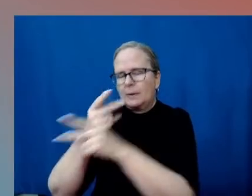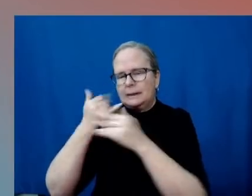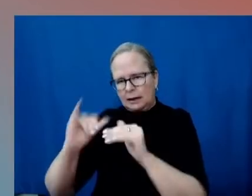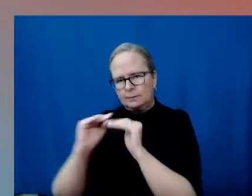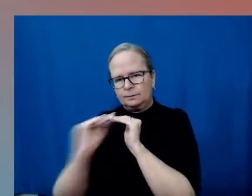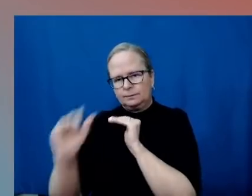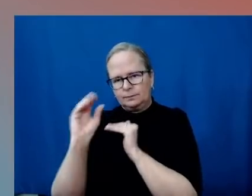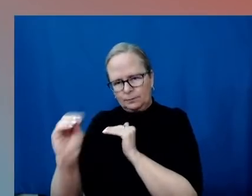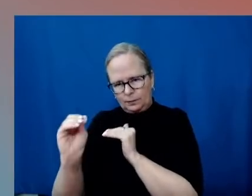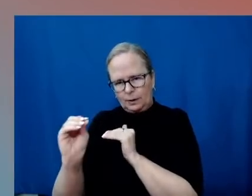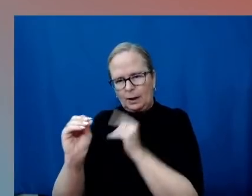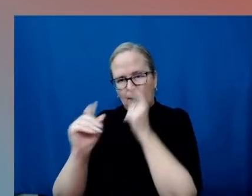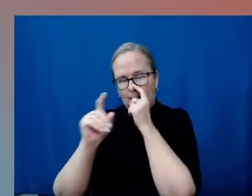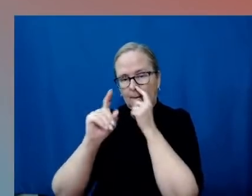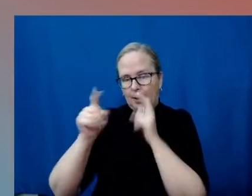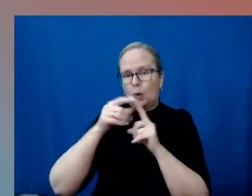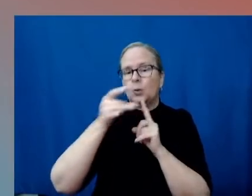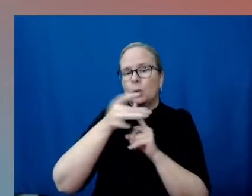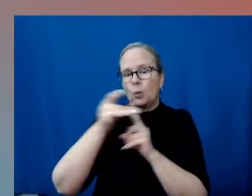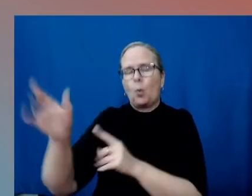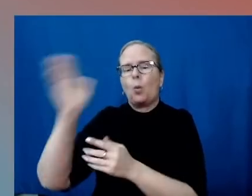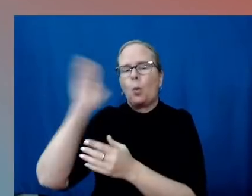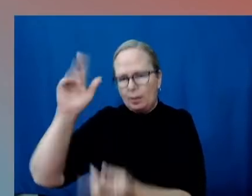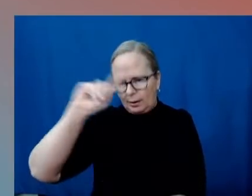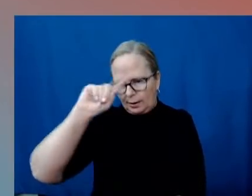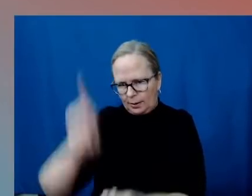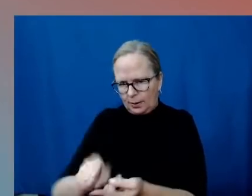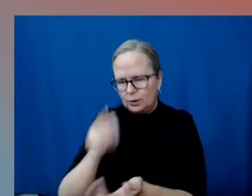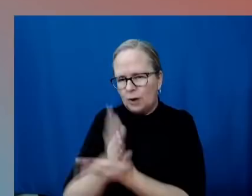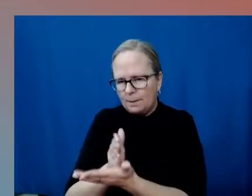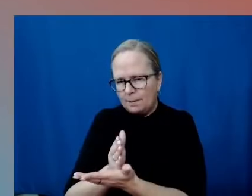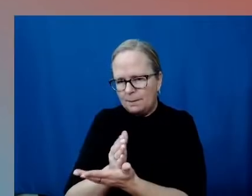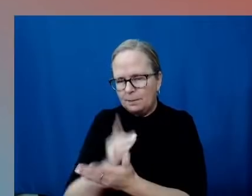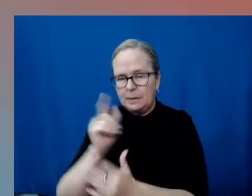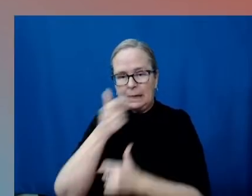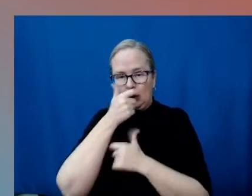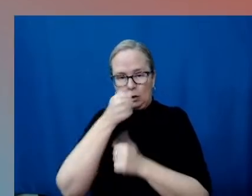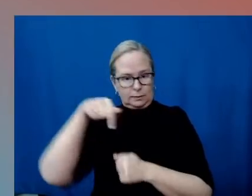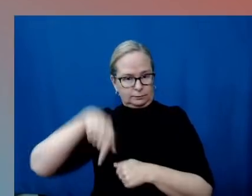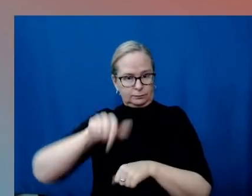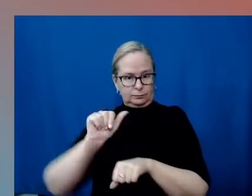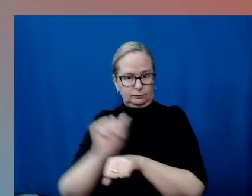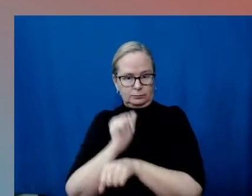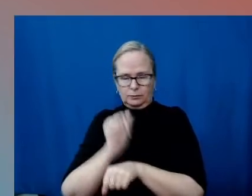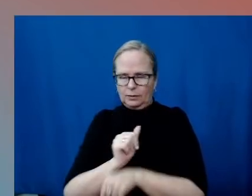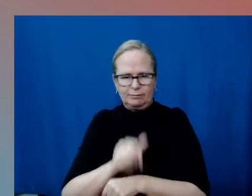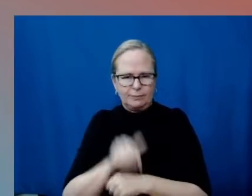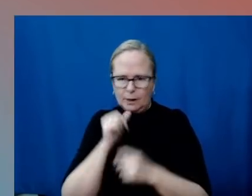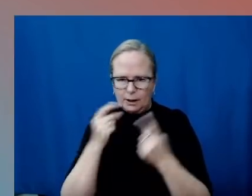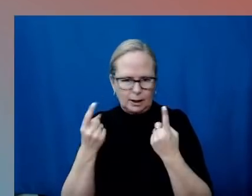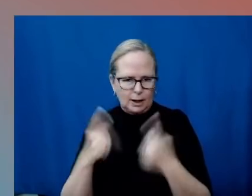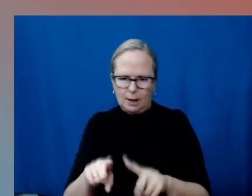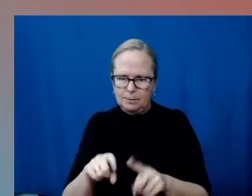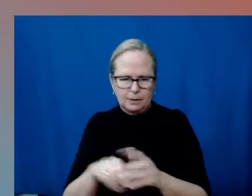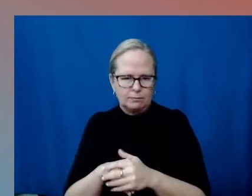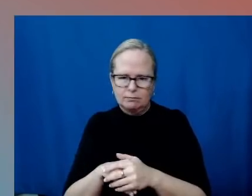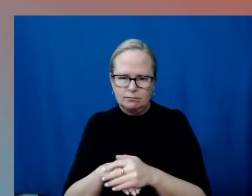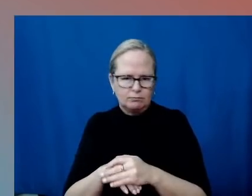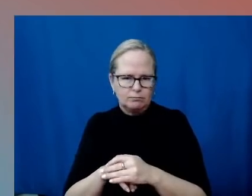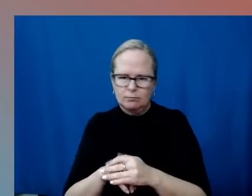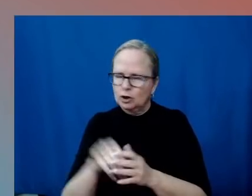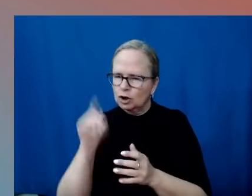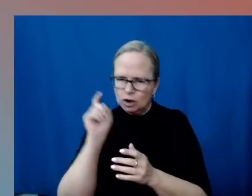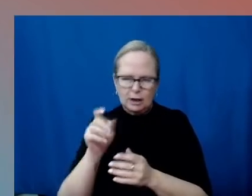And interestingly, in Canada or in Alberta, it wasn't on the menu. We never had